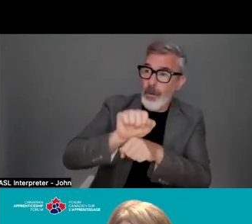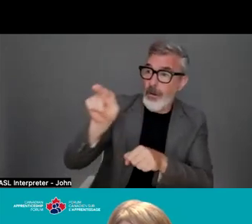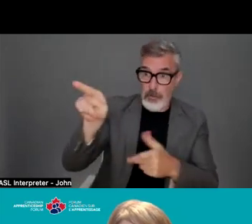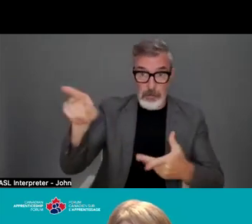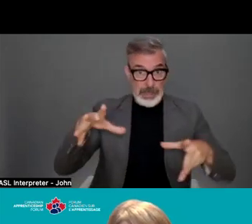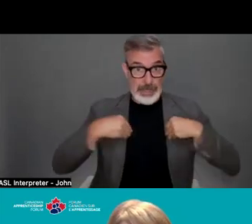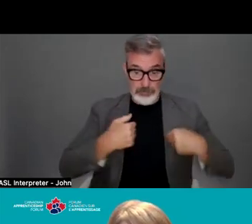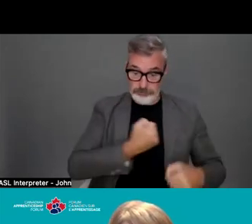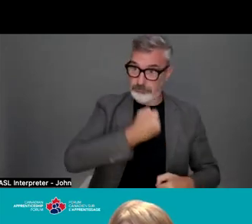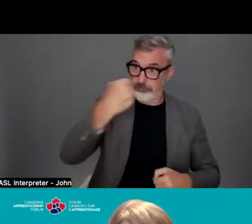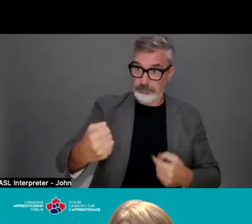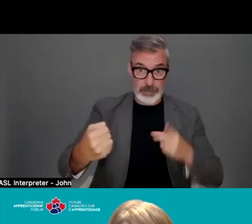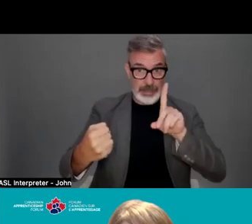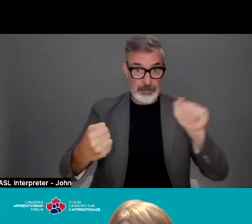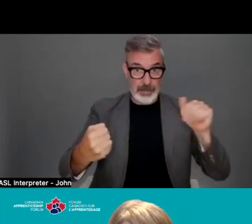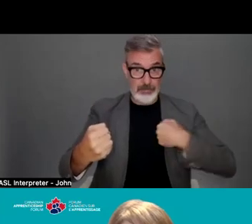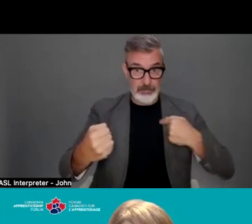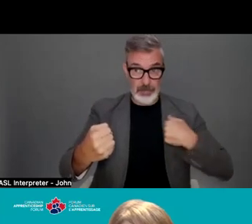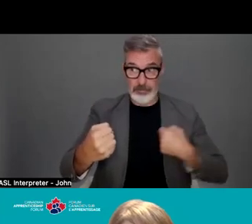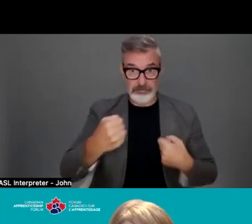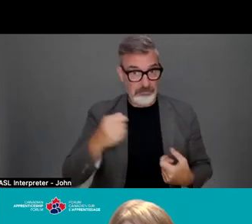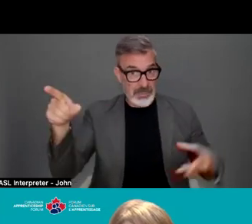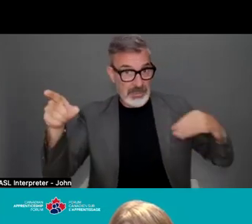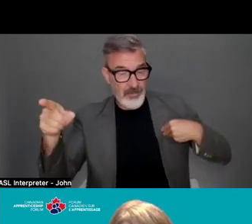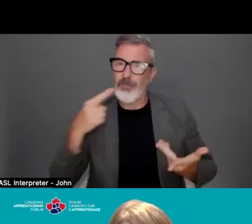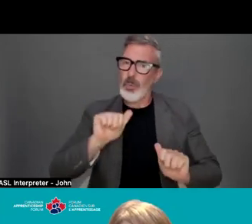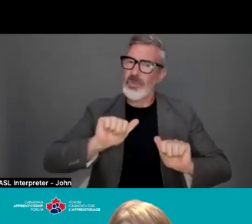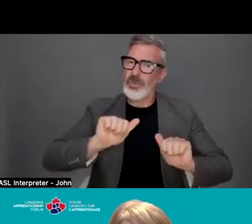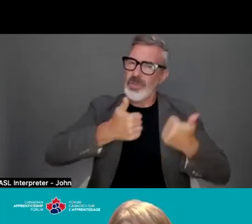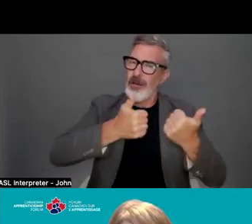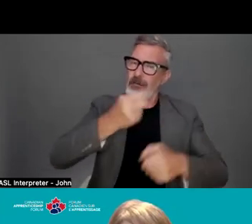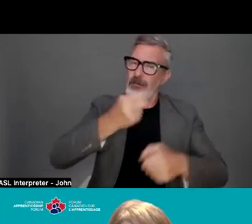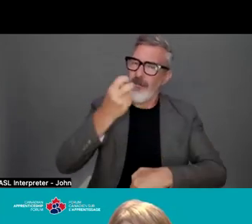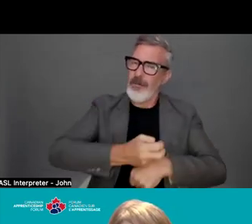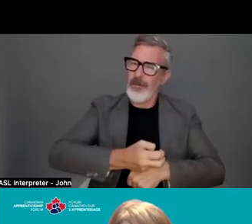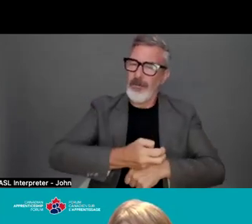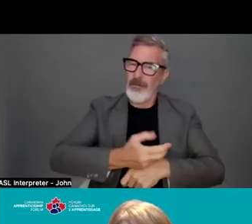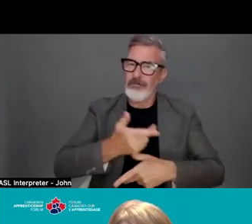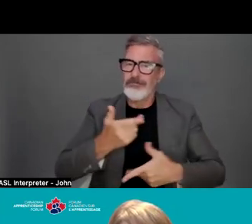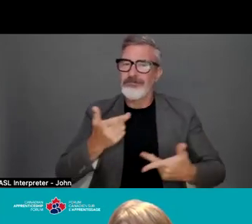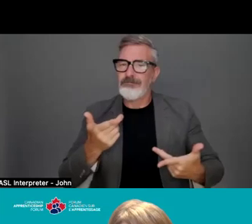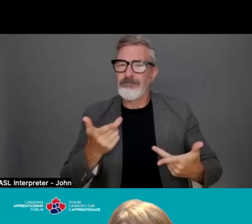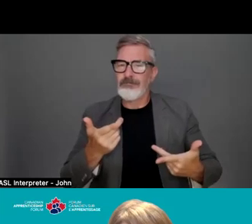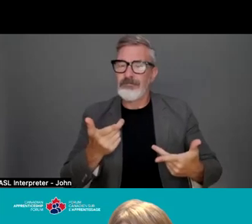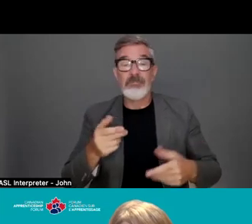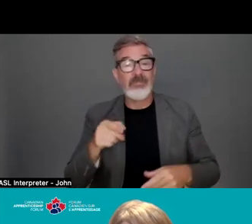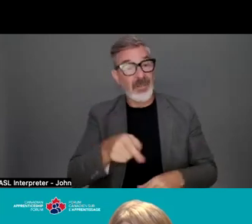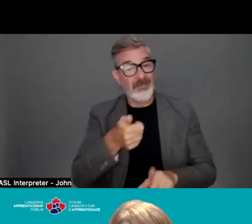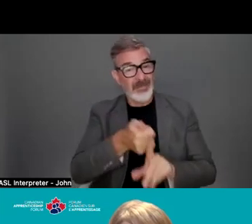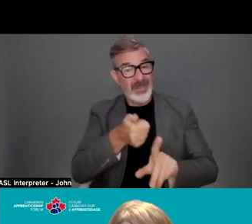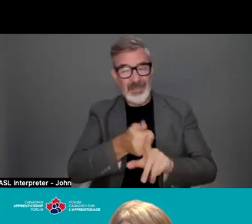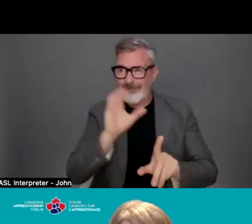huge challenge for a lot of apprentices, especially those with disabilities. They can't find an employer who's willing to hire